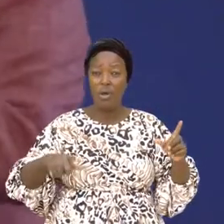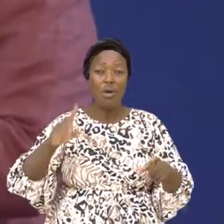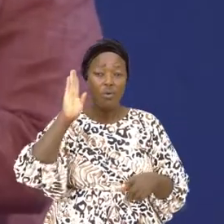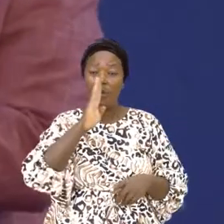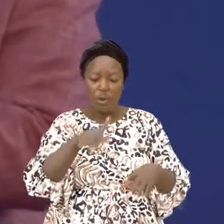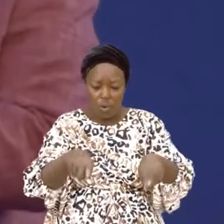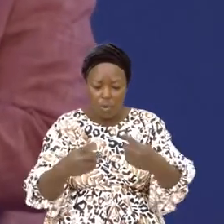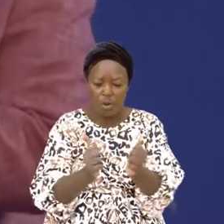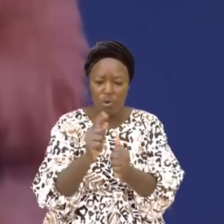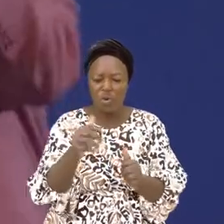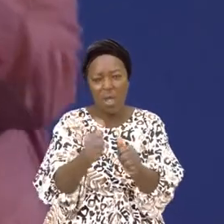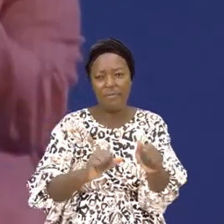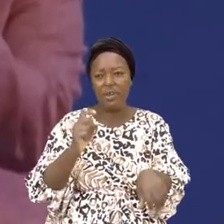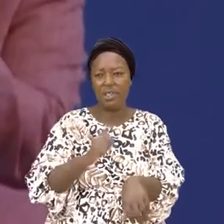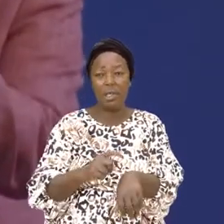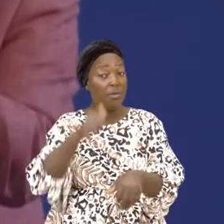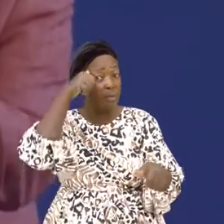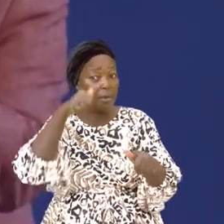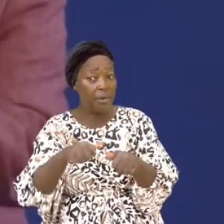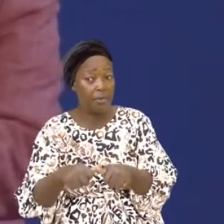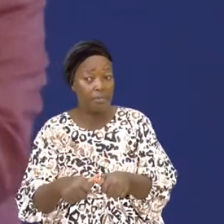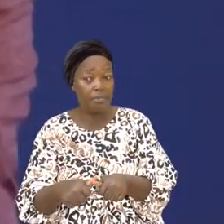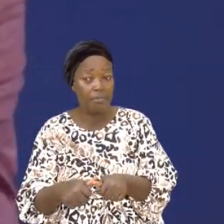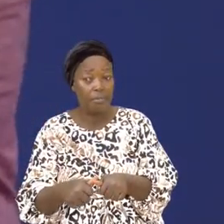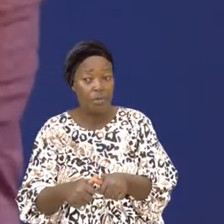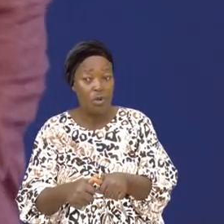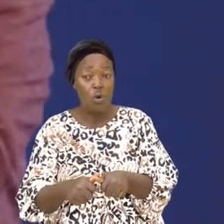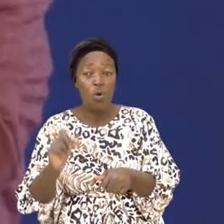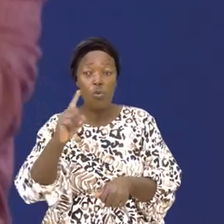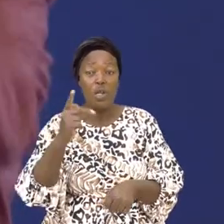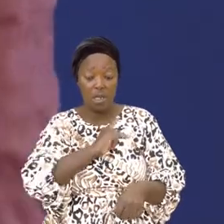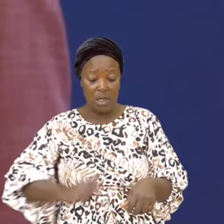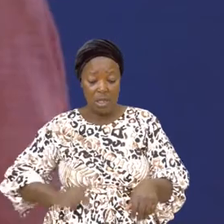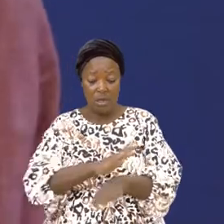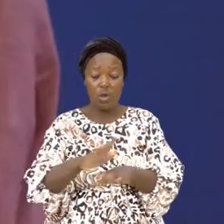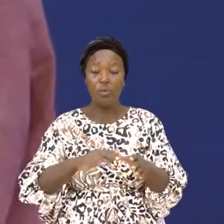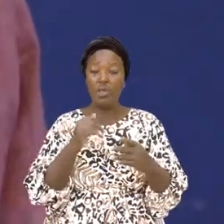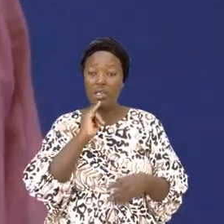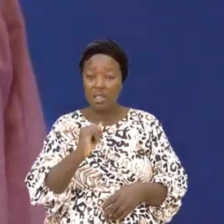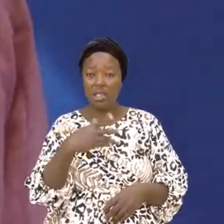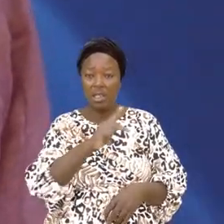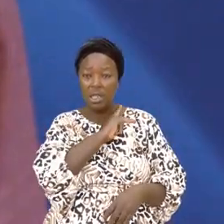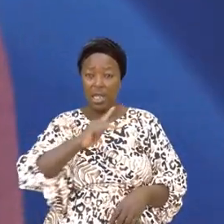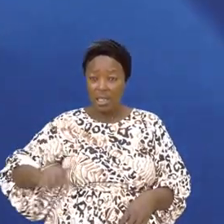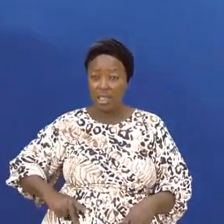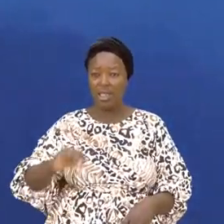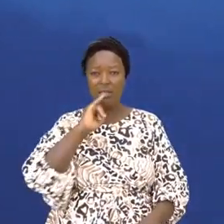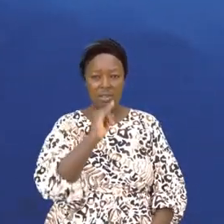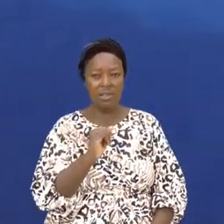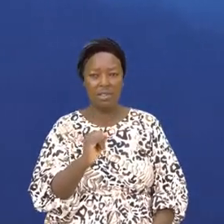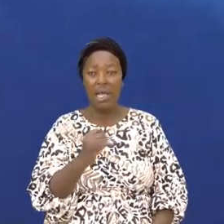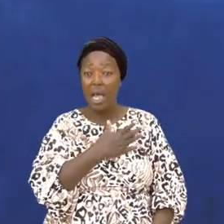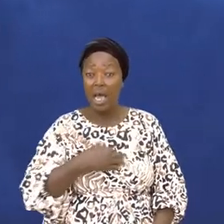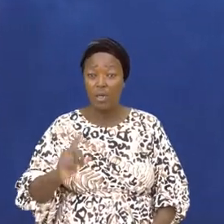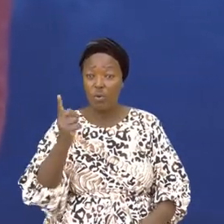you every time. Remember, where the kingdom is, the king is. And when